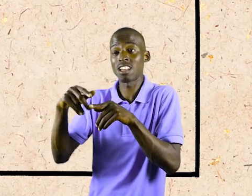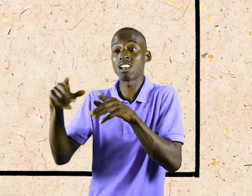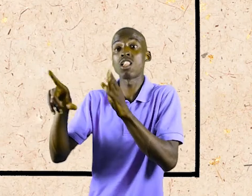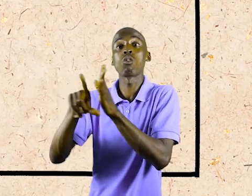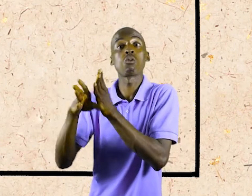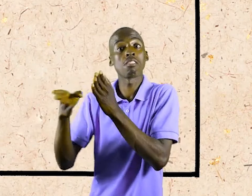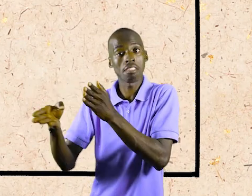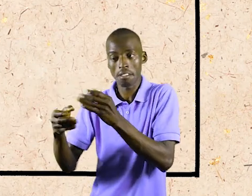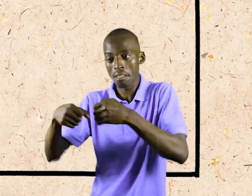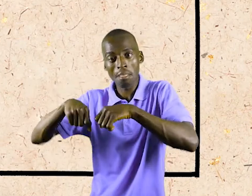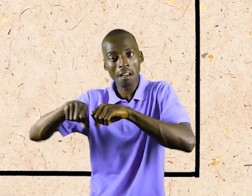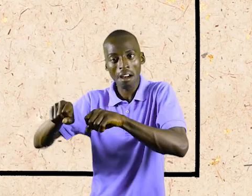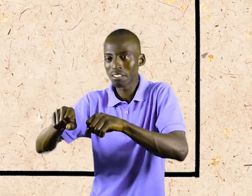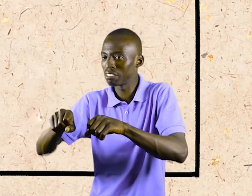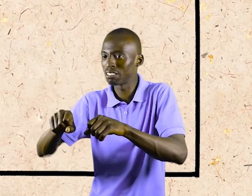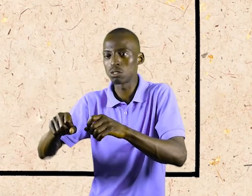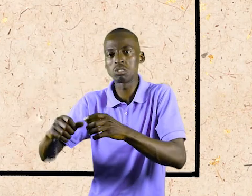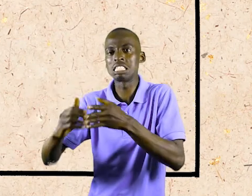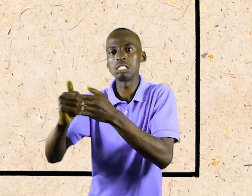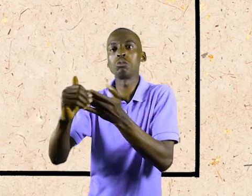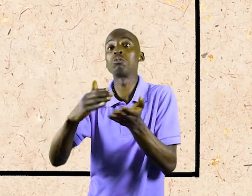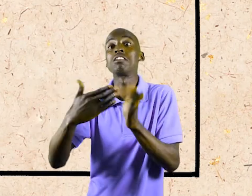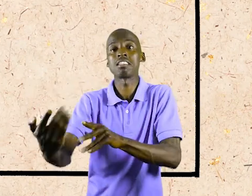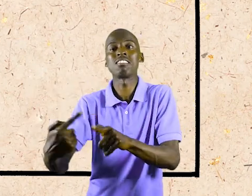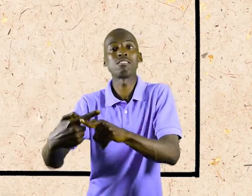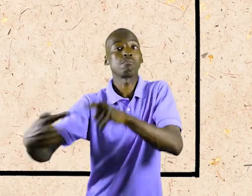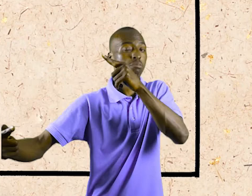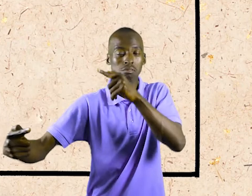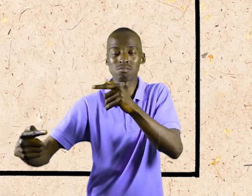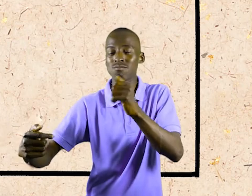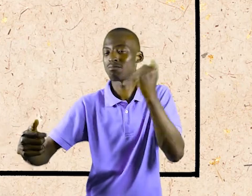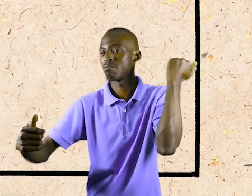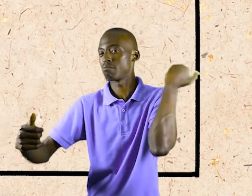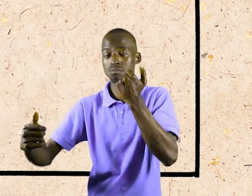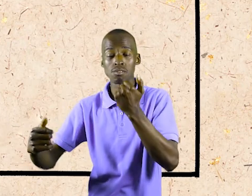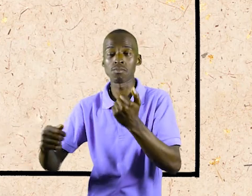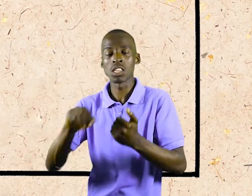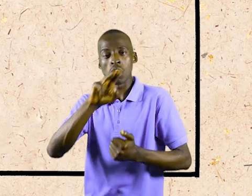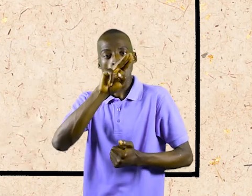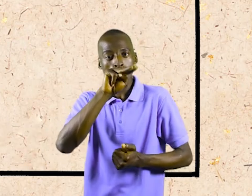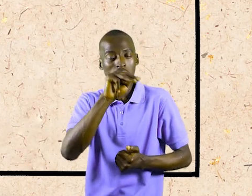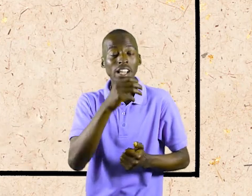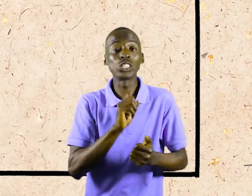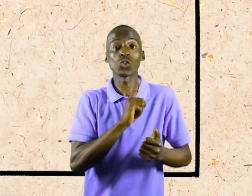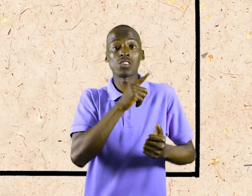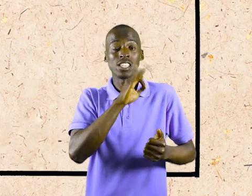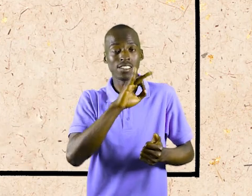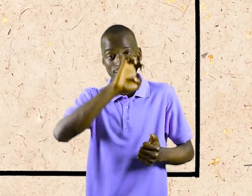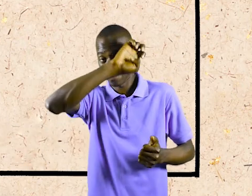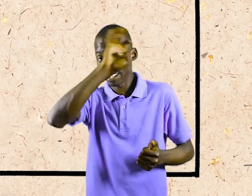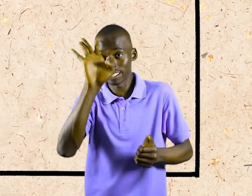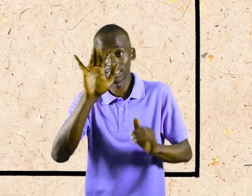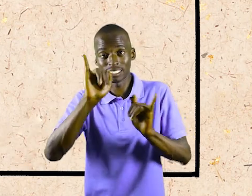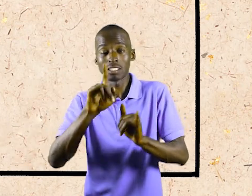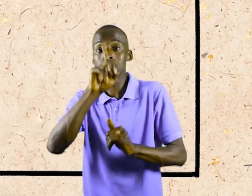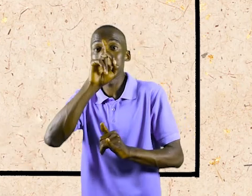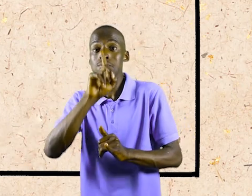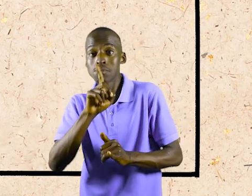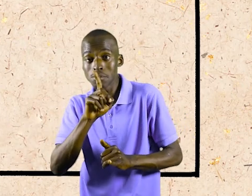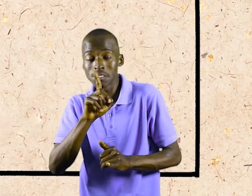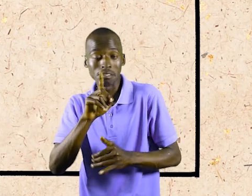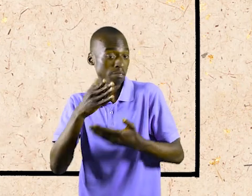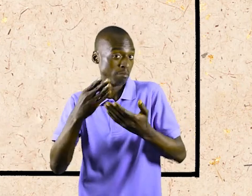law, an act worthy of death. So in a key statement, Mordecai, he's confident that even if Esther remains silent,